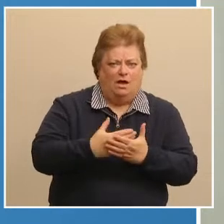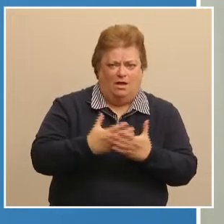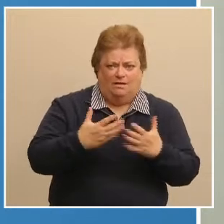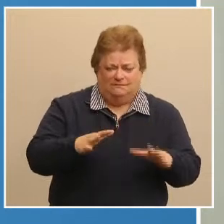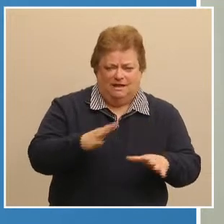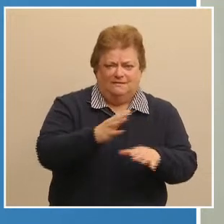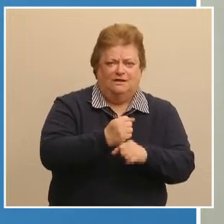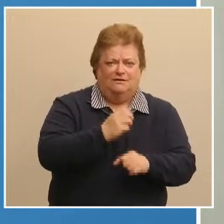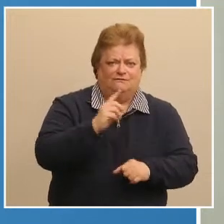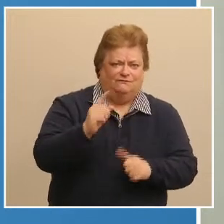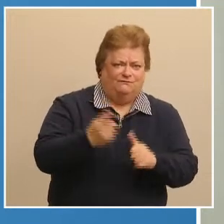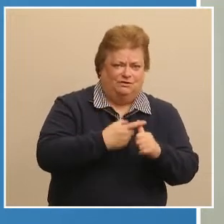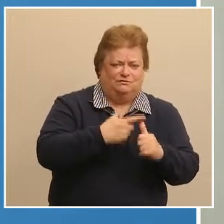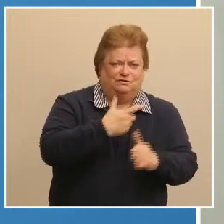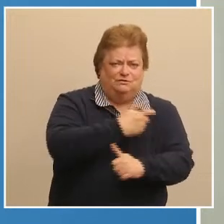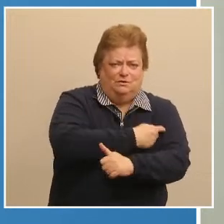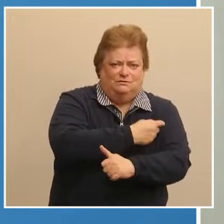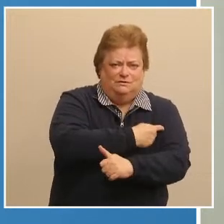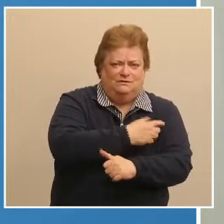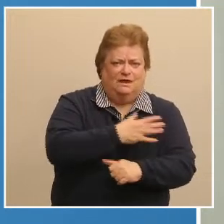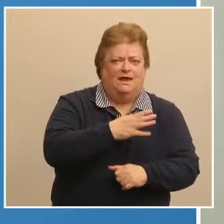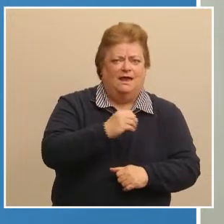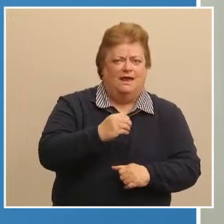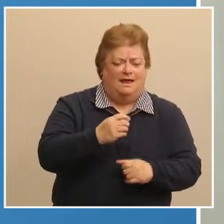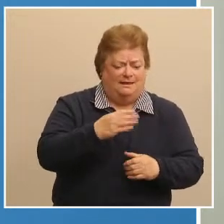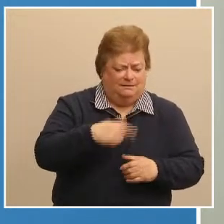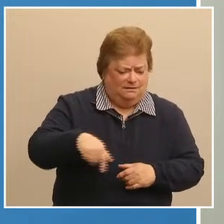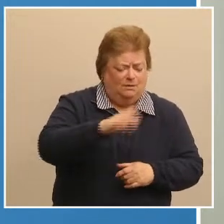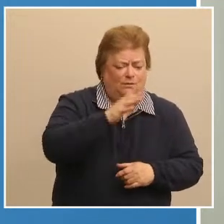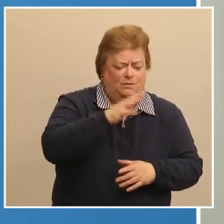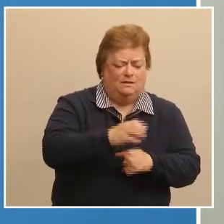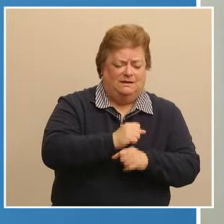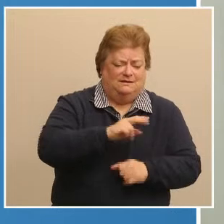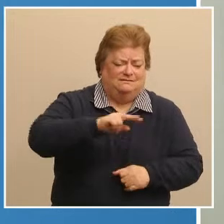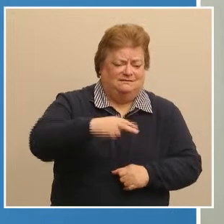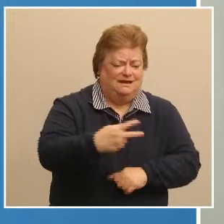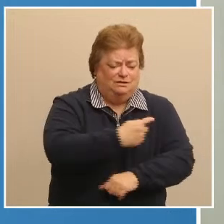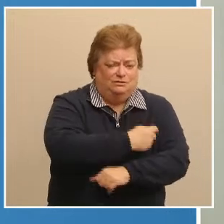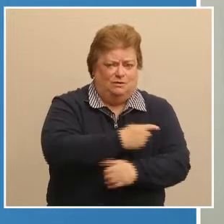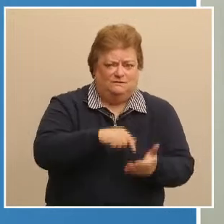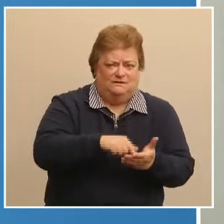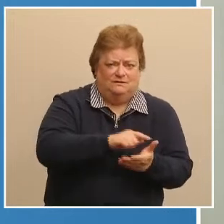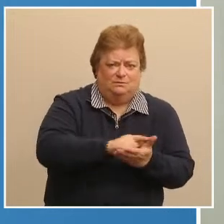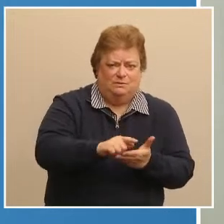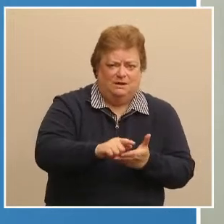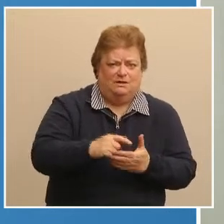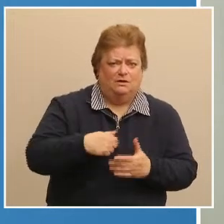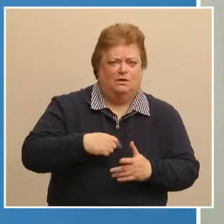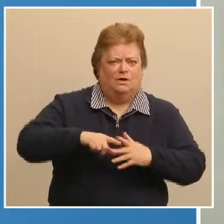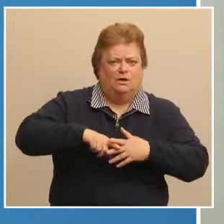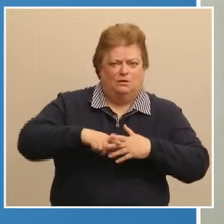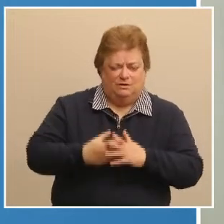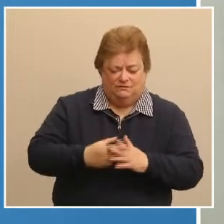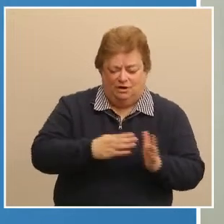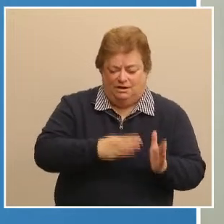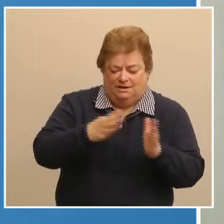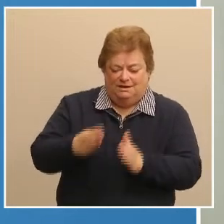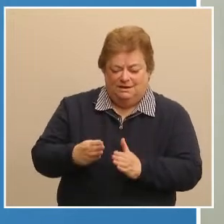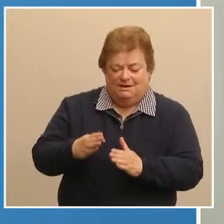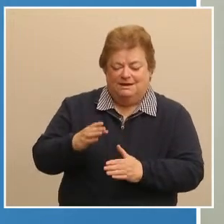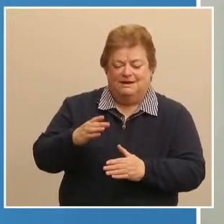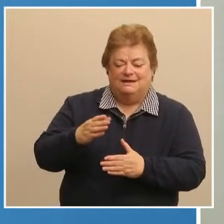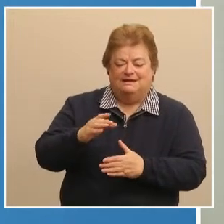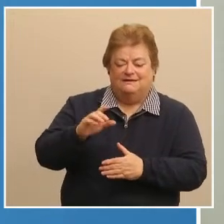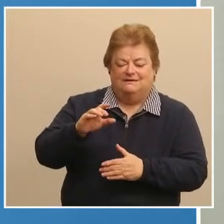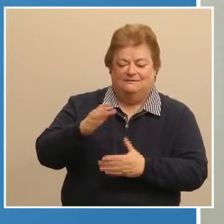first doses, and thousands of them will receive their second doses this week. We began vaccinating people in the second phase, Phase